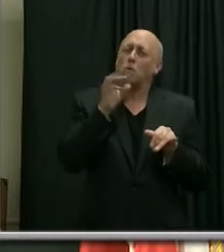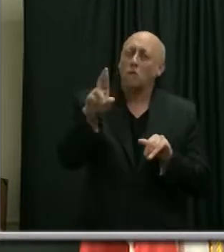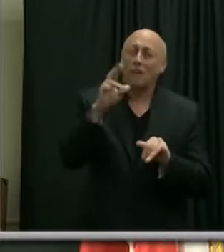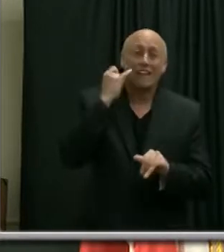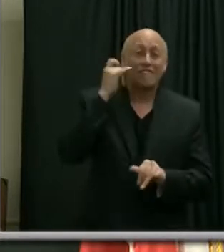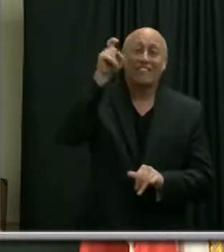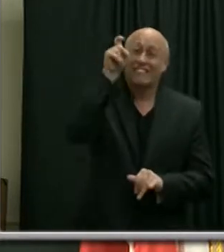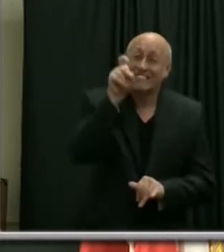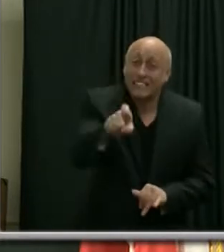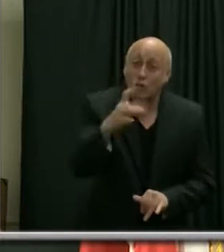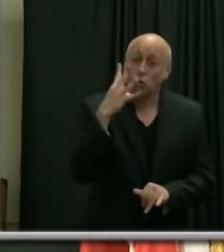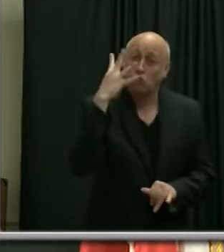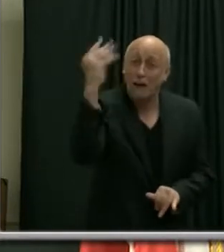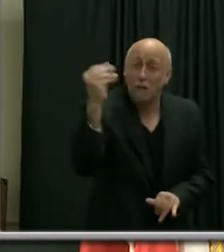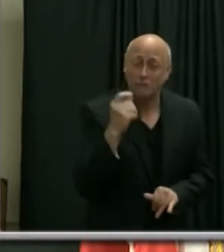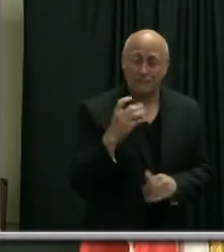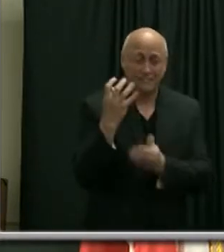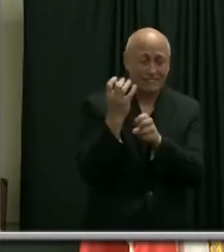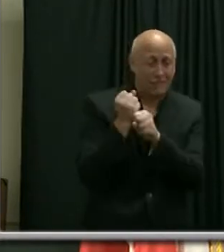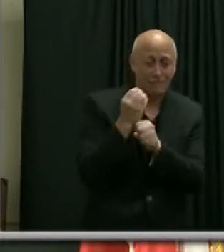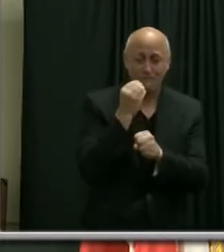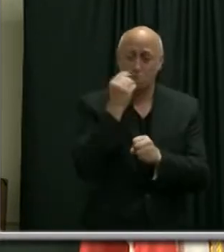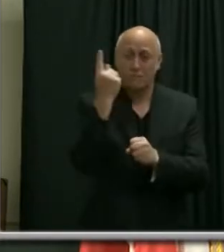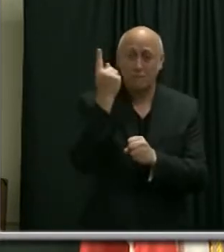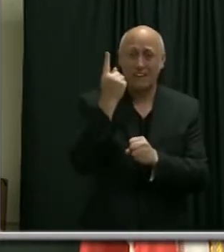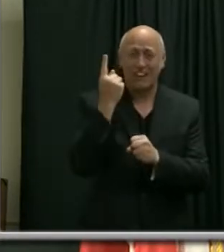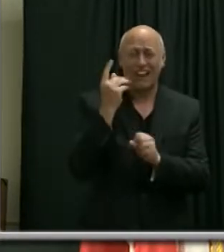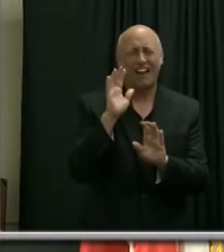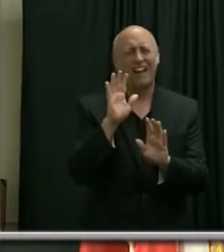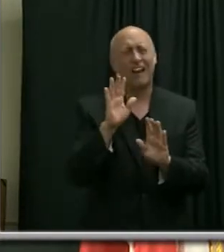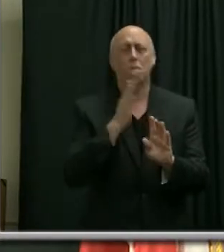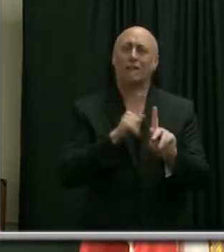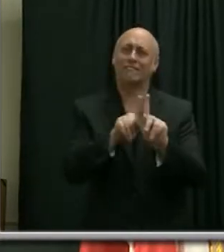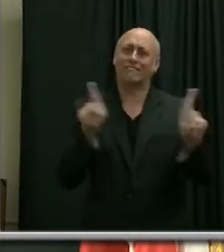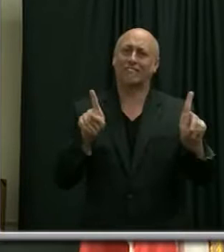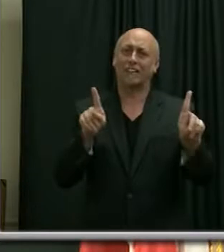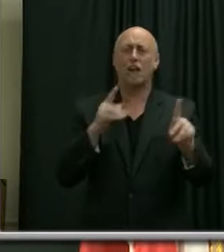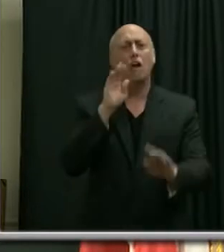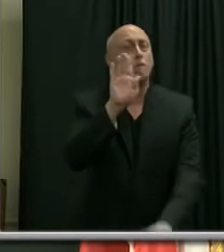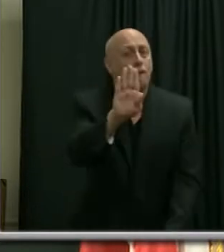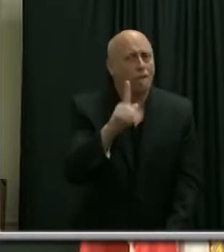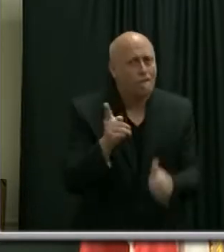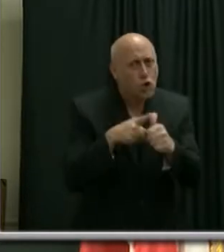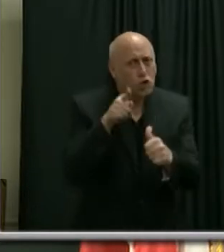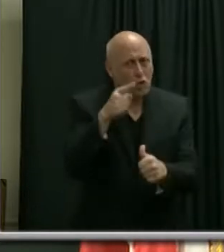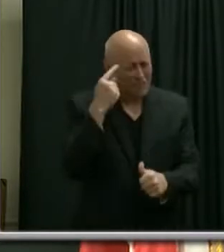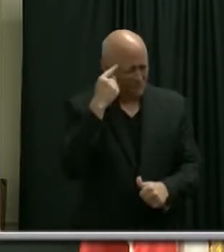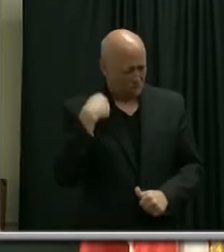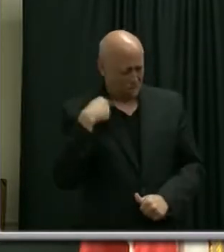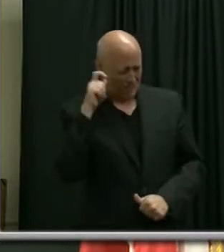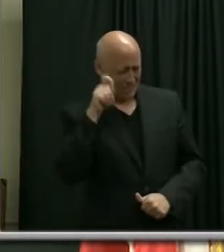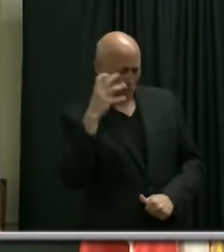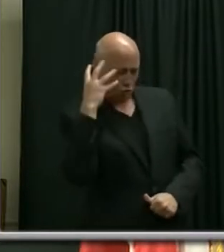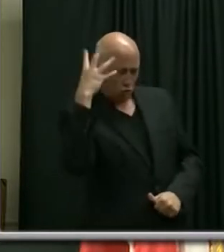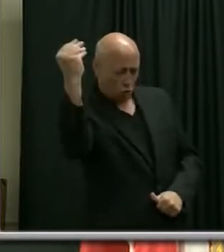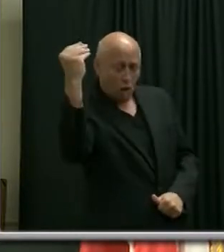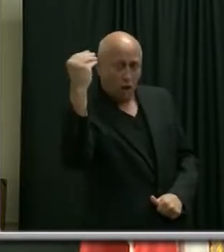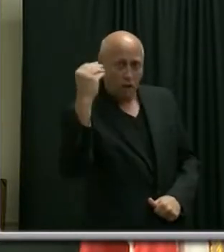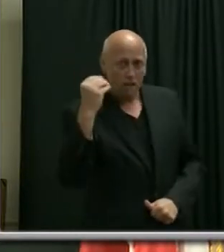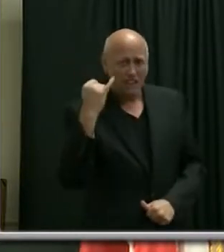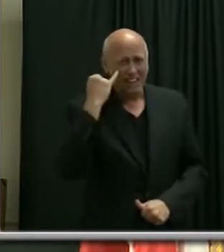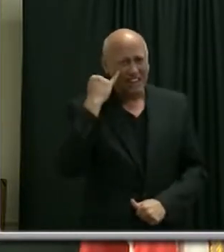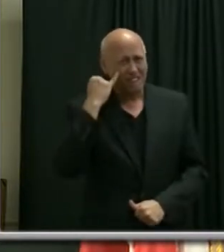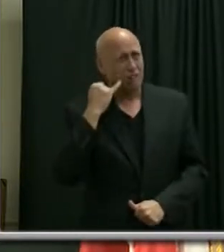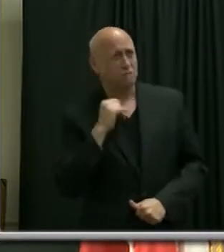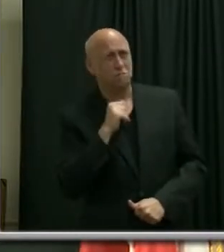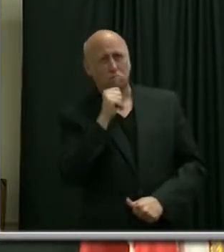Before you go out, please really do ask yourself, do you really need to go out right now? Is this trip necessary? And again, if the answer is no, then don't